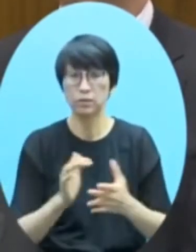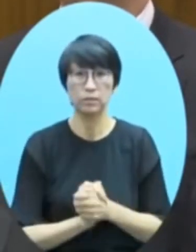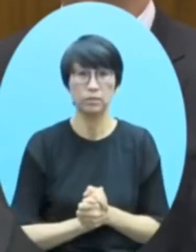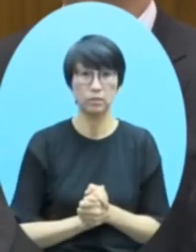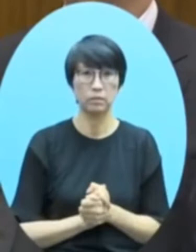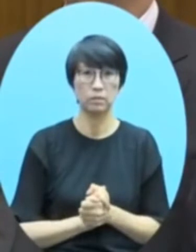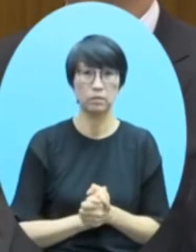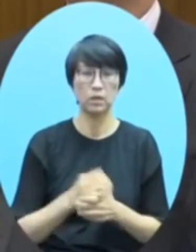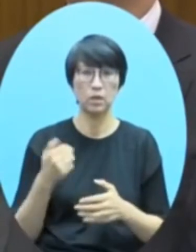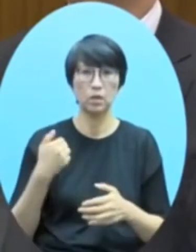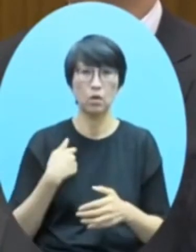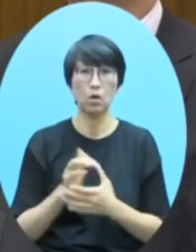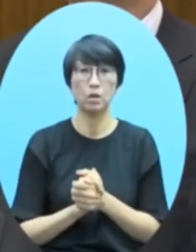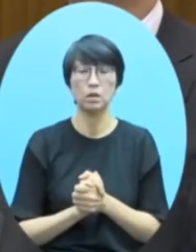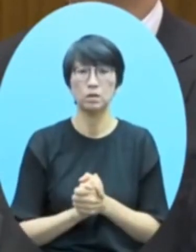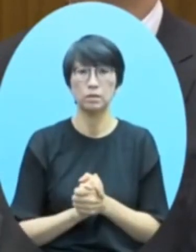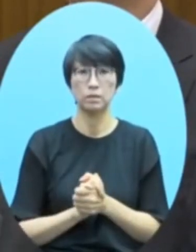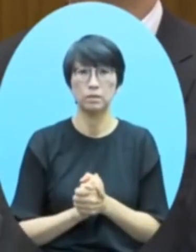I have already